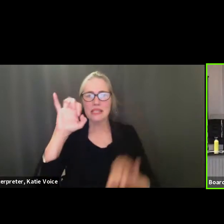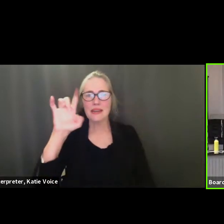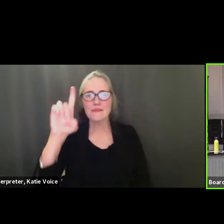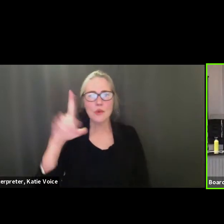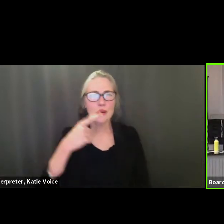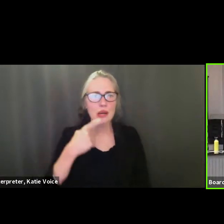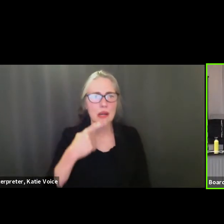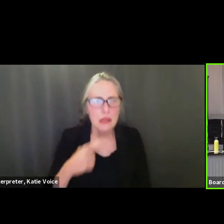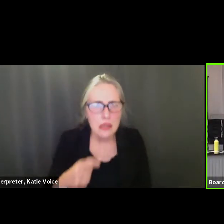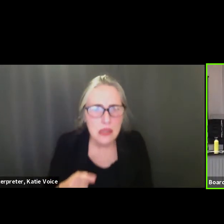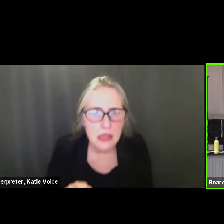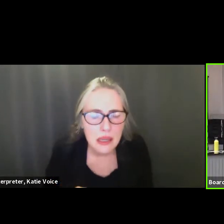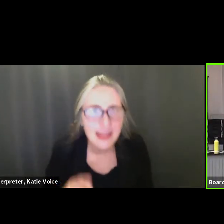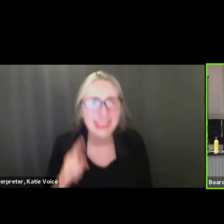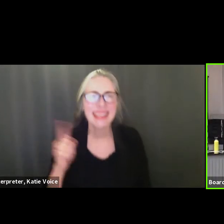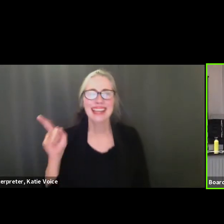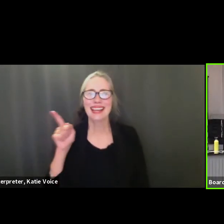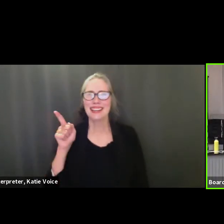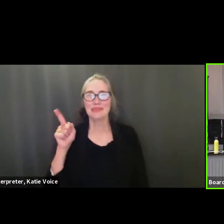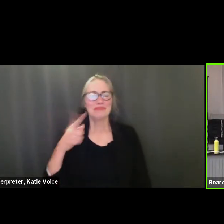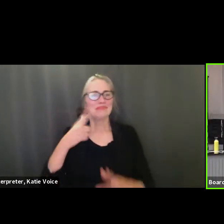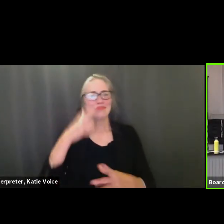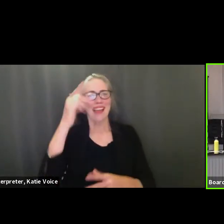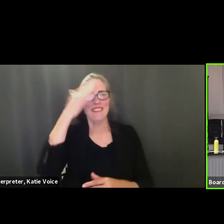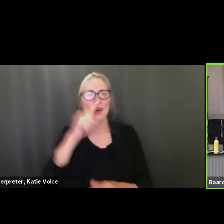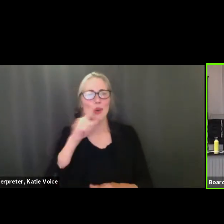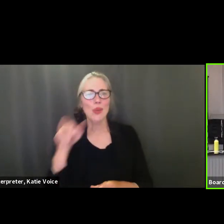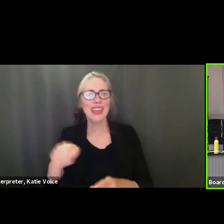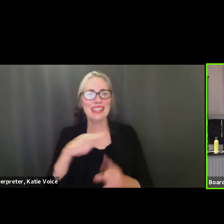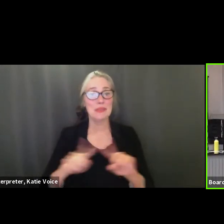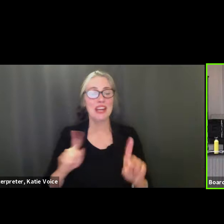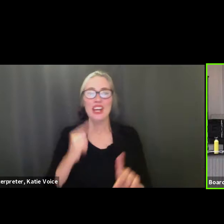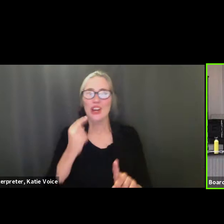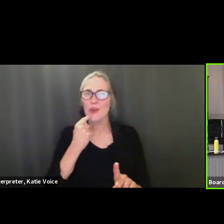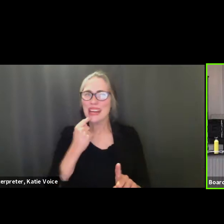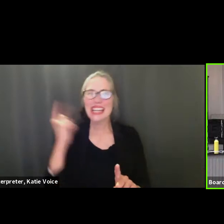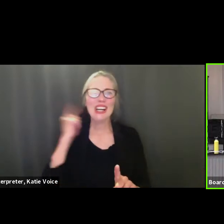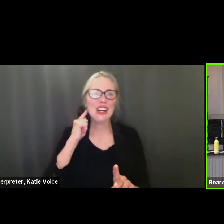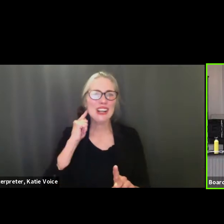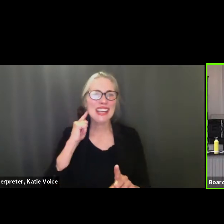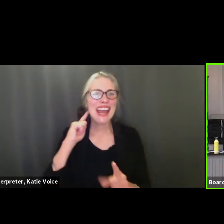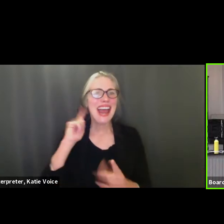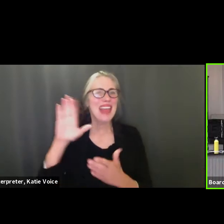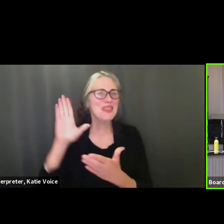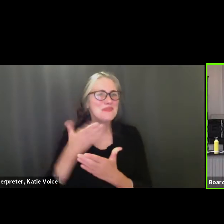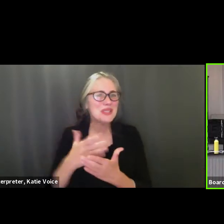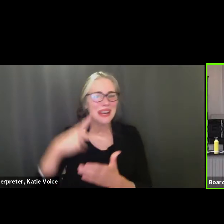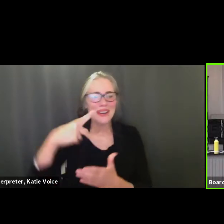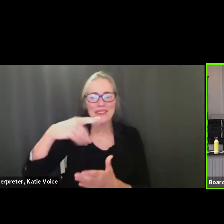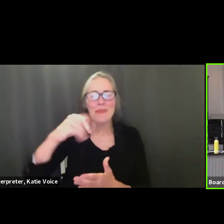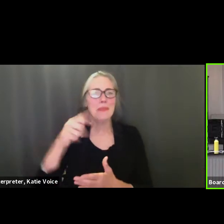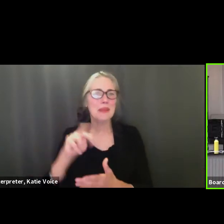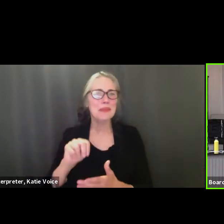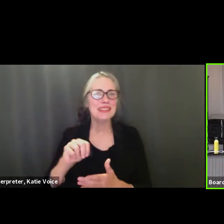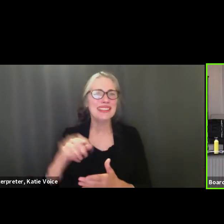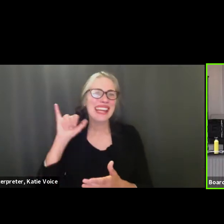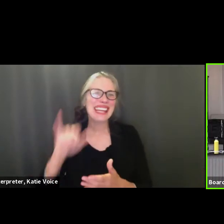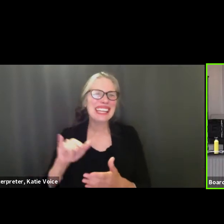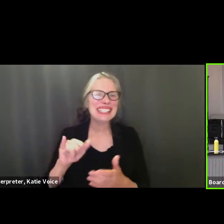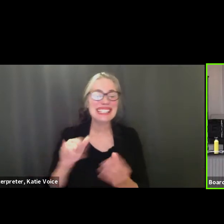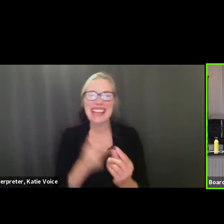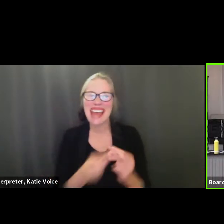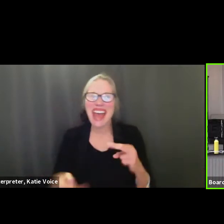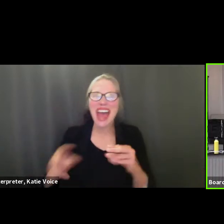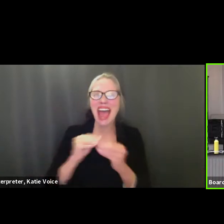was extraordinary. That's what we kept hearing at the Pippin, and hearing that, and we were out there, and I